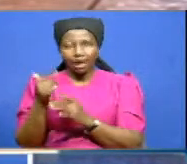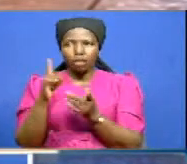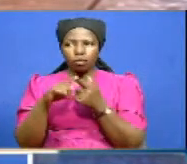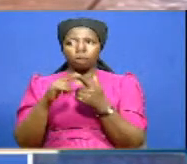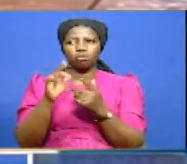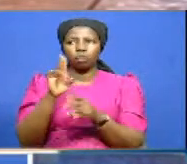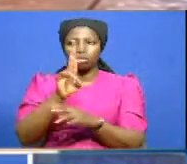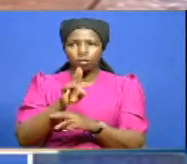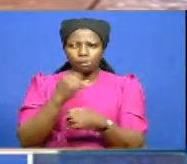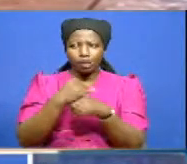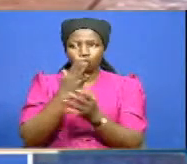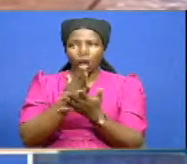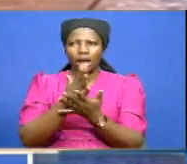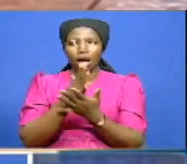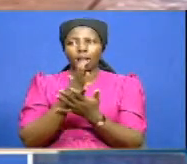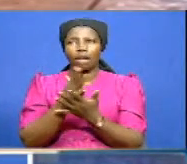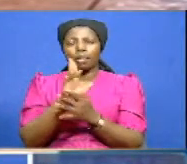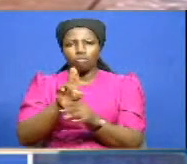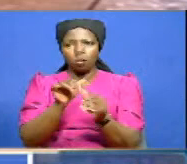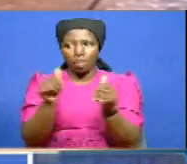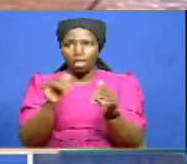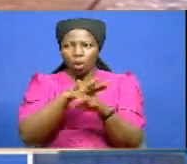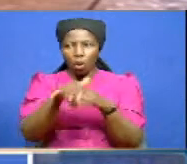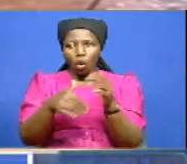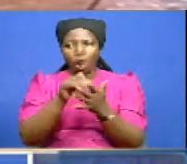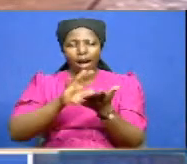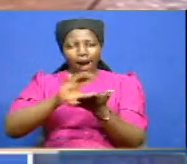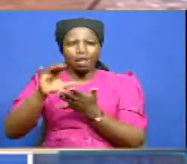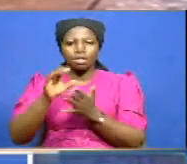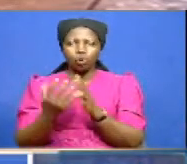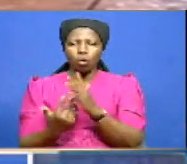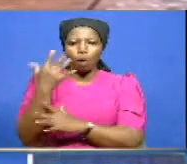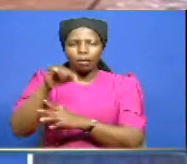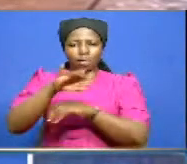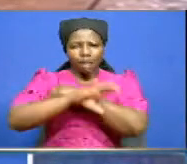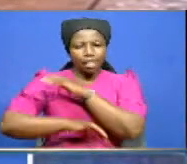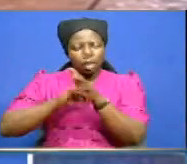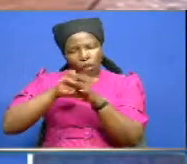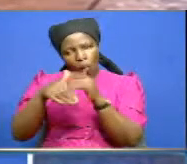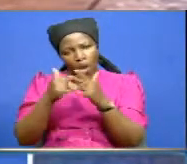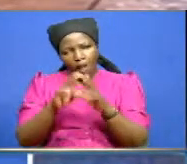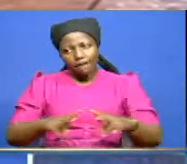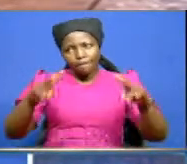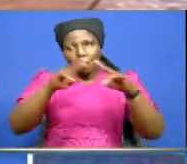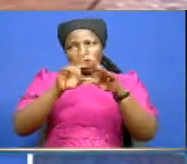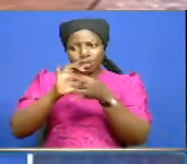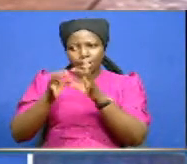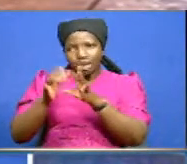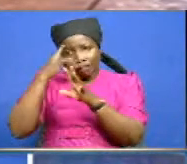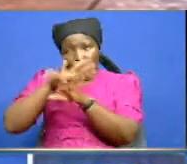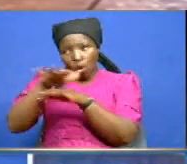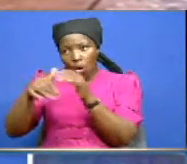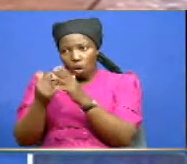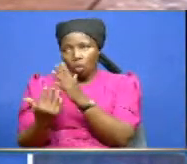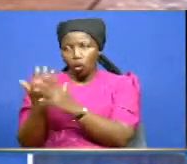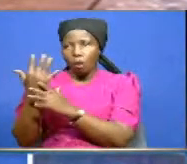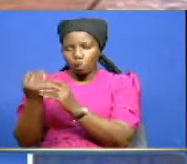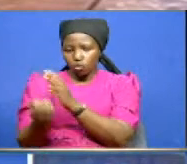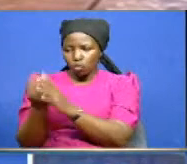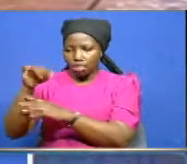cash crops in this country, all value chains for all the crops grown in this country, to